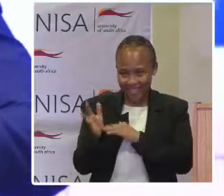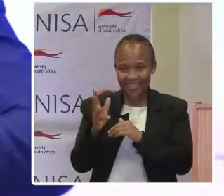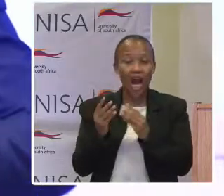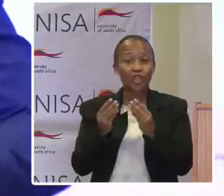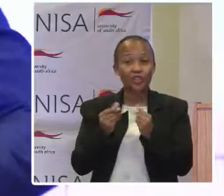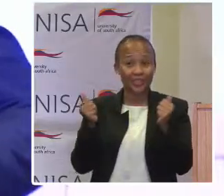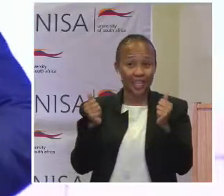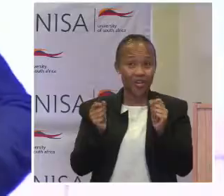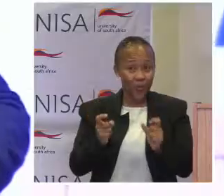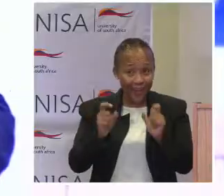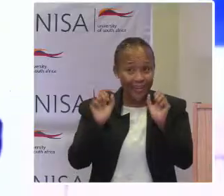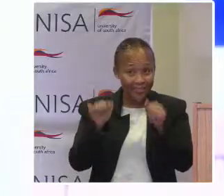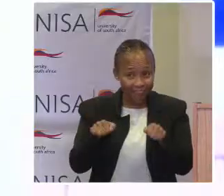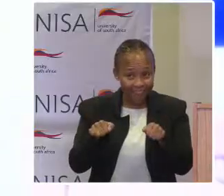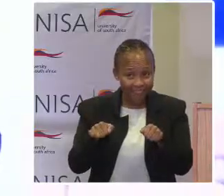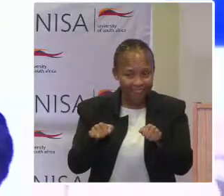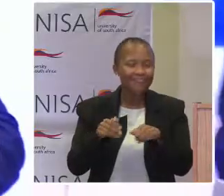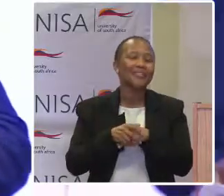Yeah.